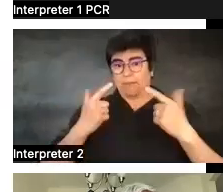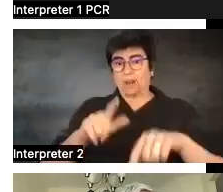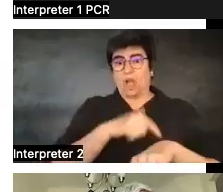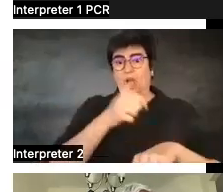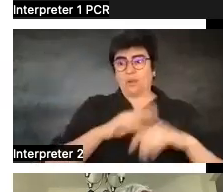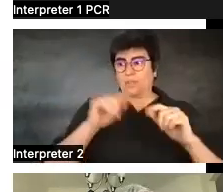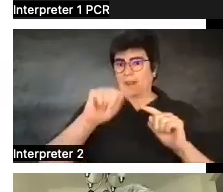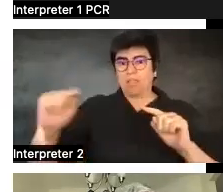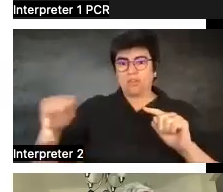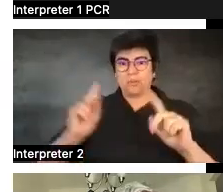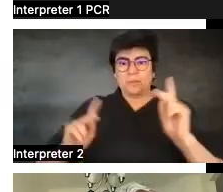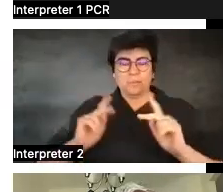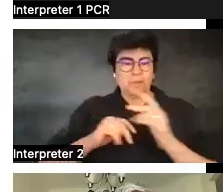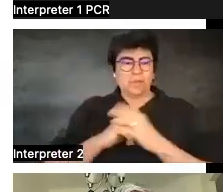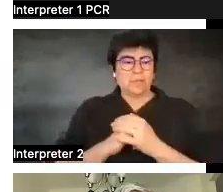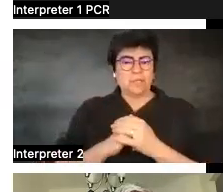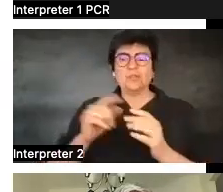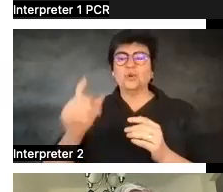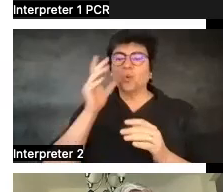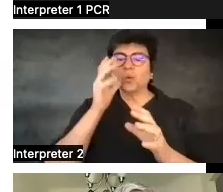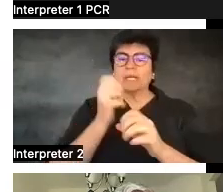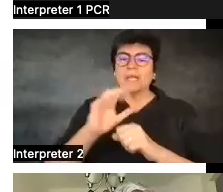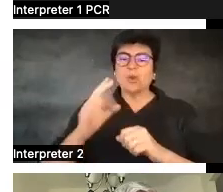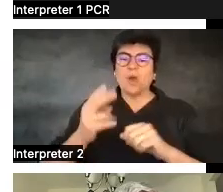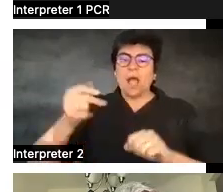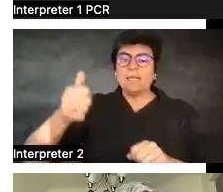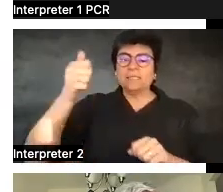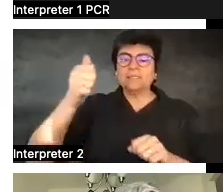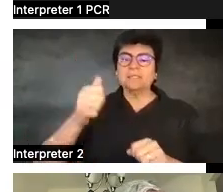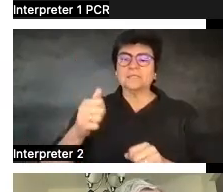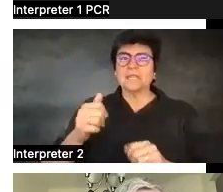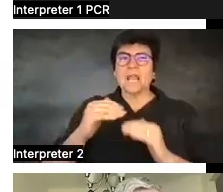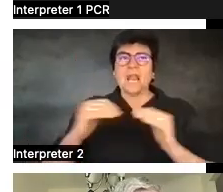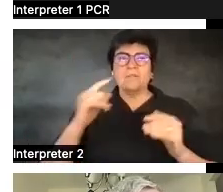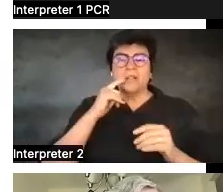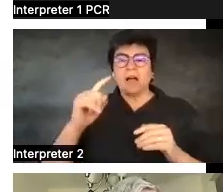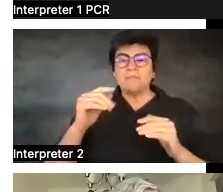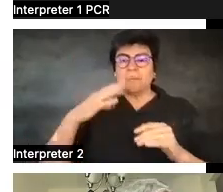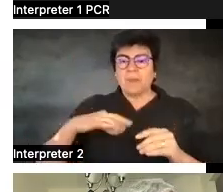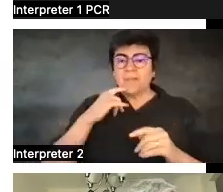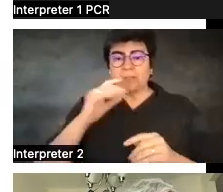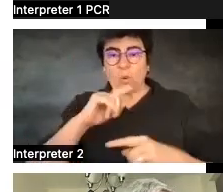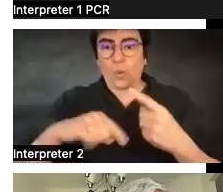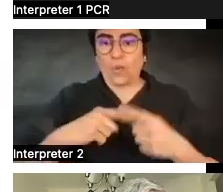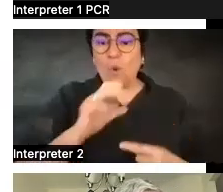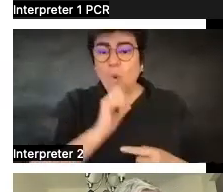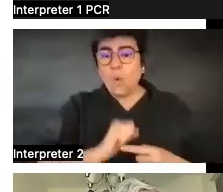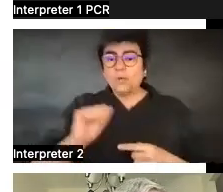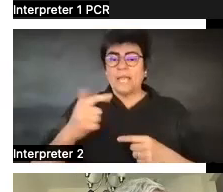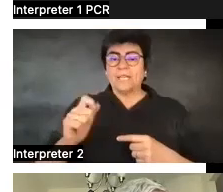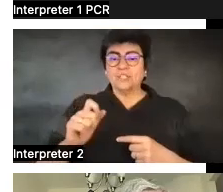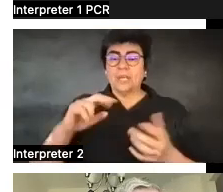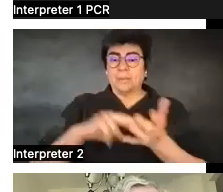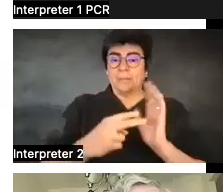do, you're going to get your highest level of benefits at a very old age. So this means basically when